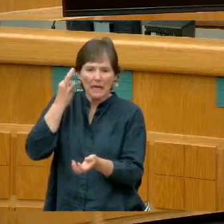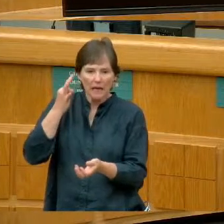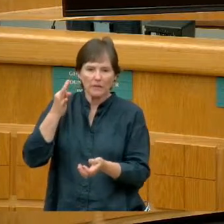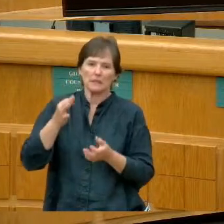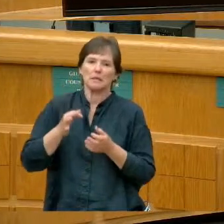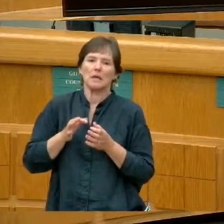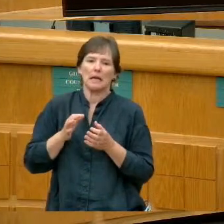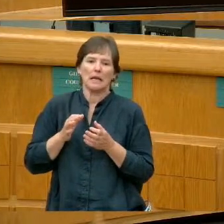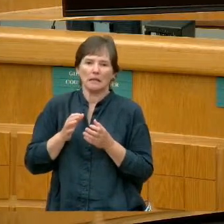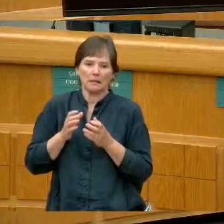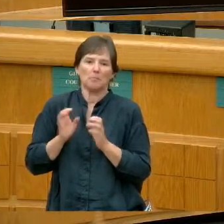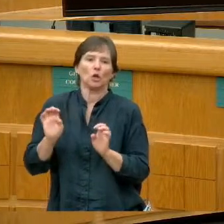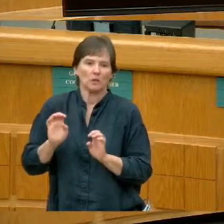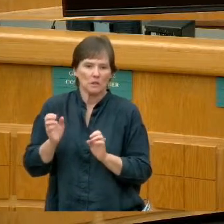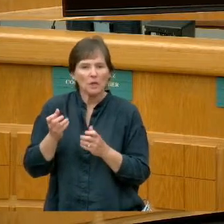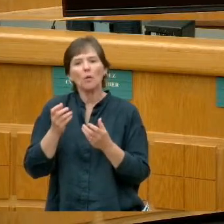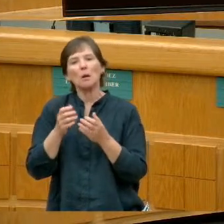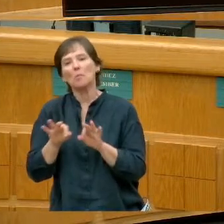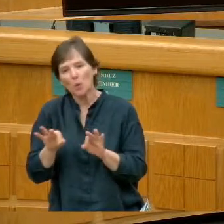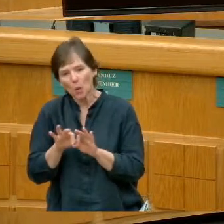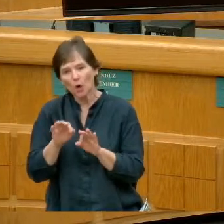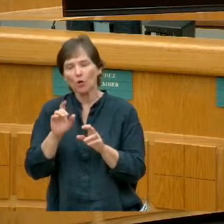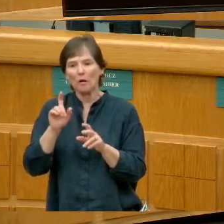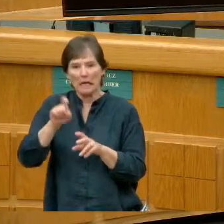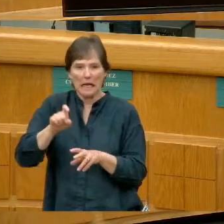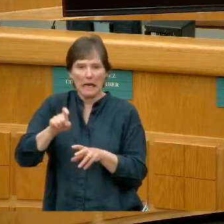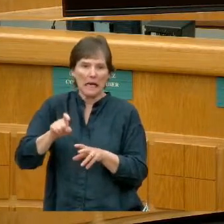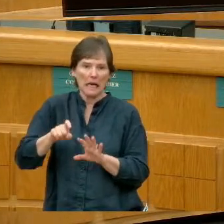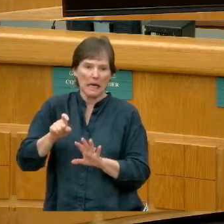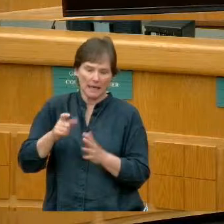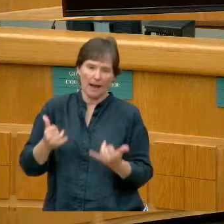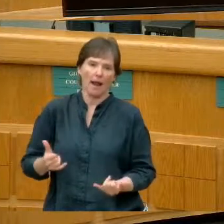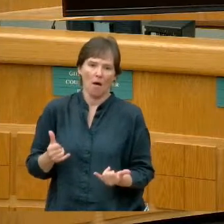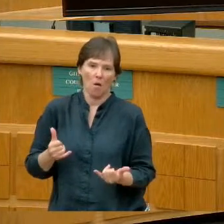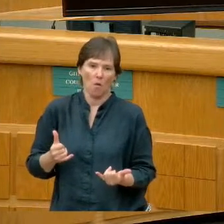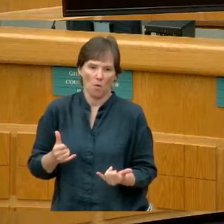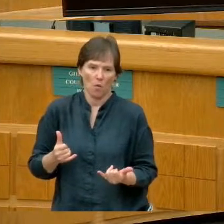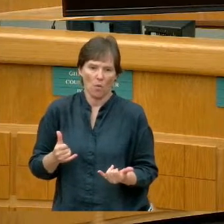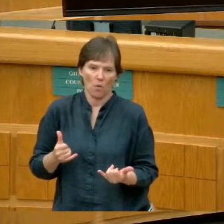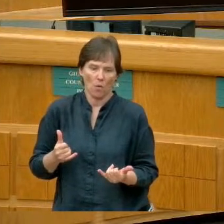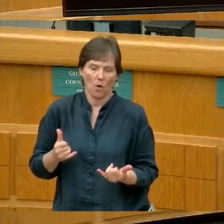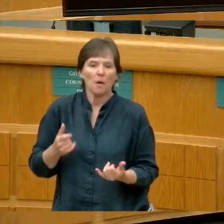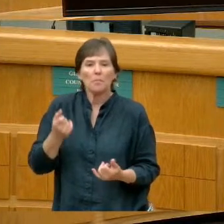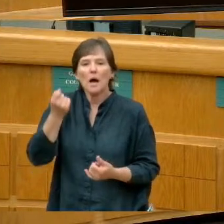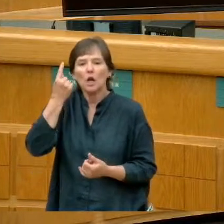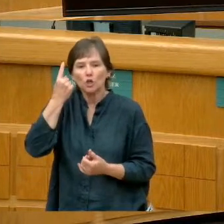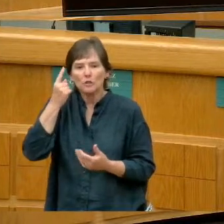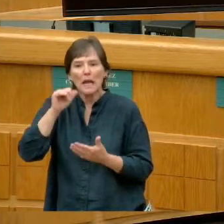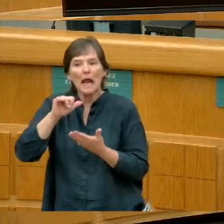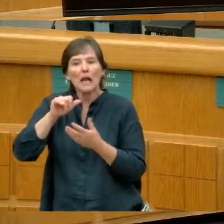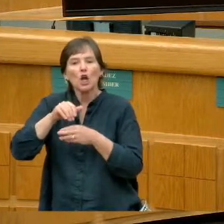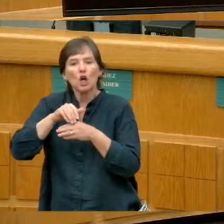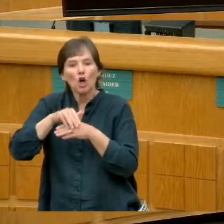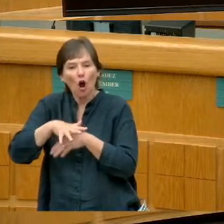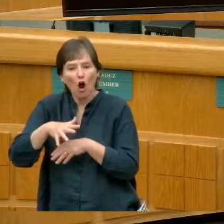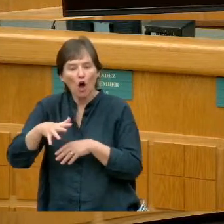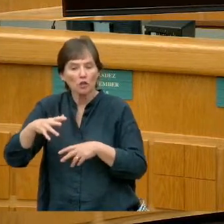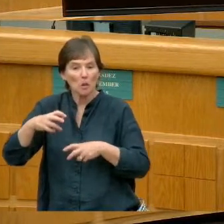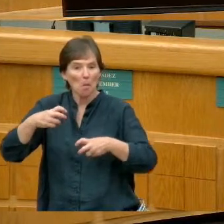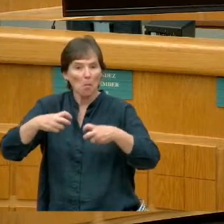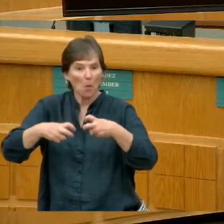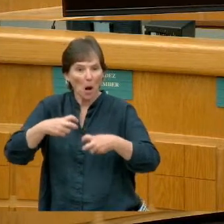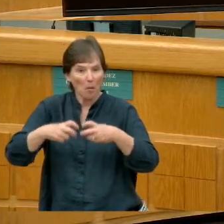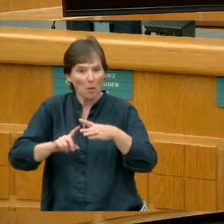critical that people understand that it's causing us harm because we can't do all